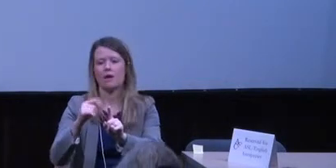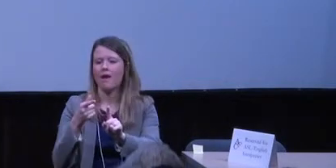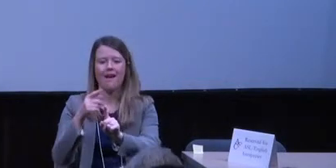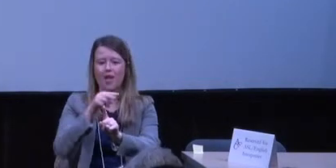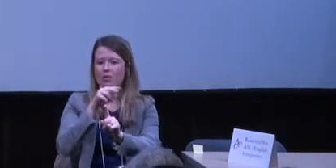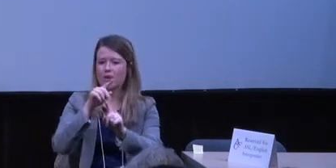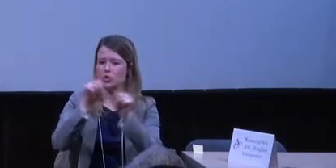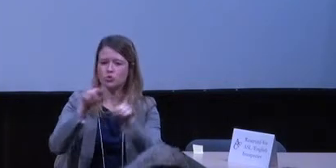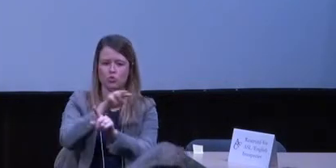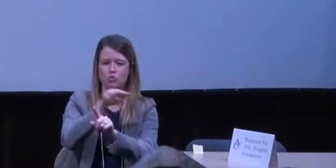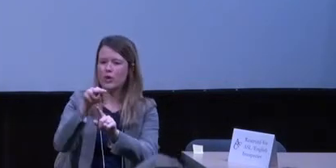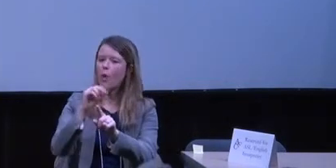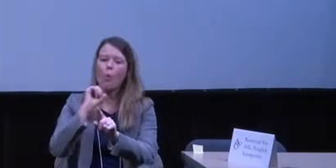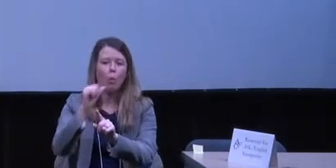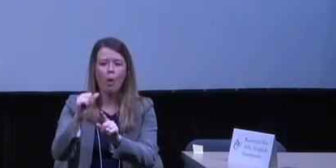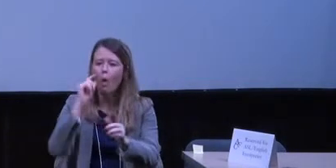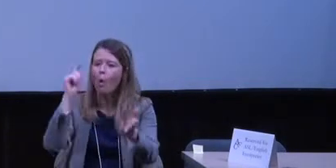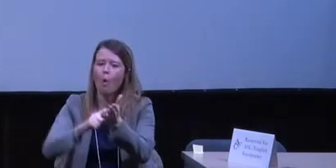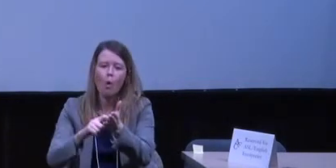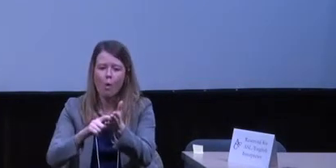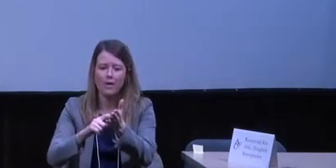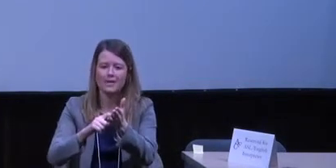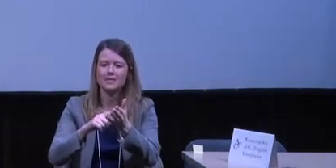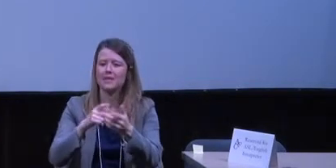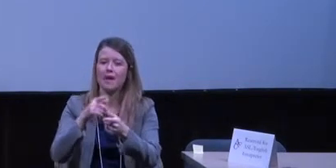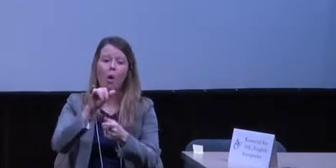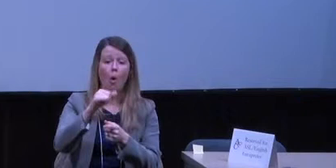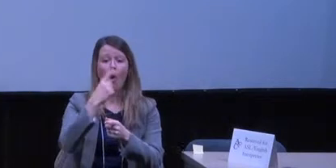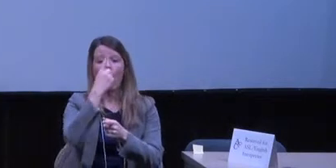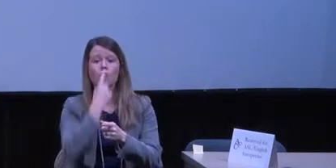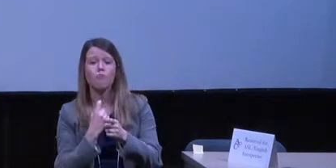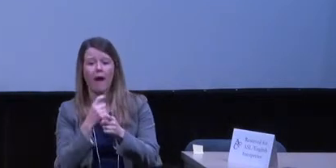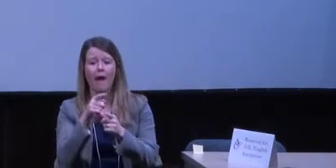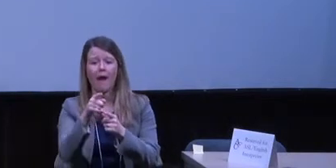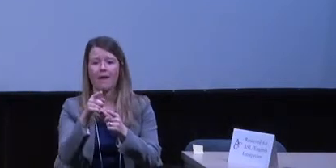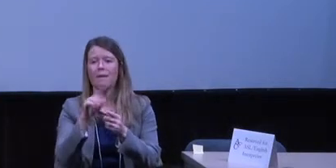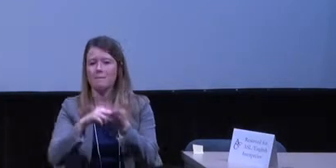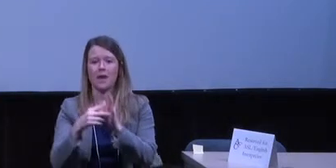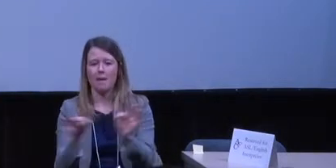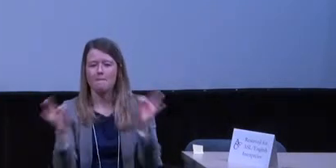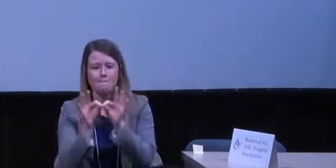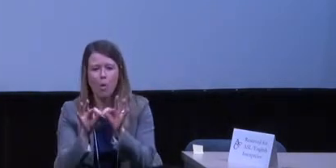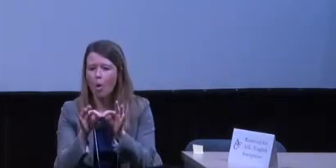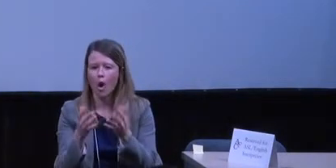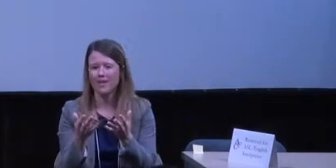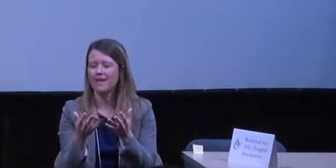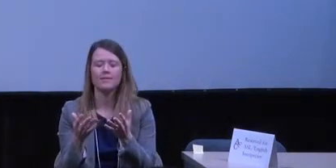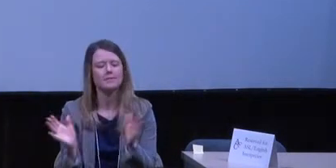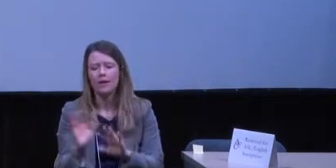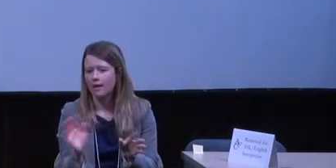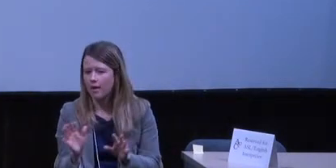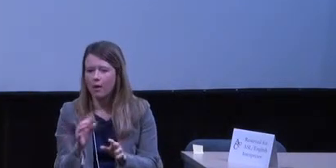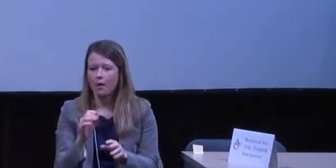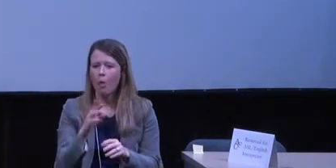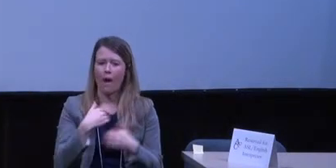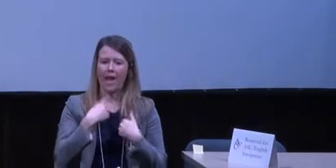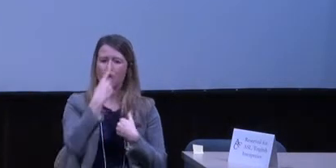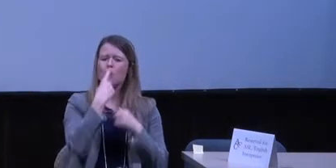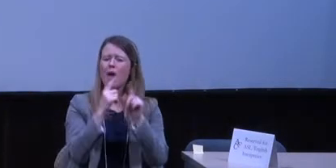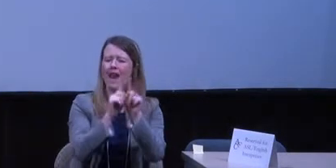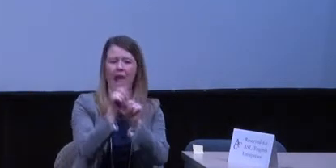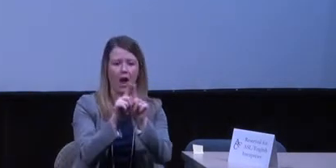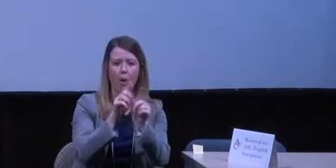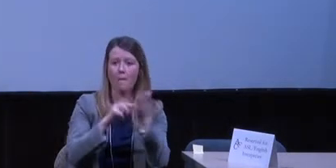everything with the red asterisks is important, or anything indicated by red wording is important,